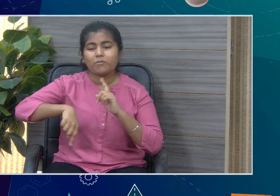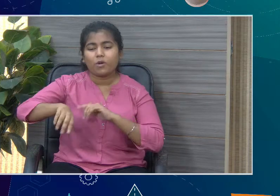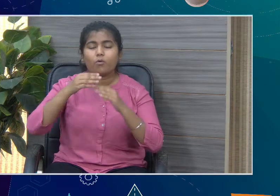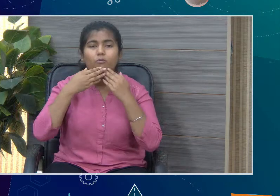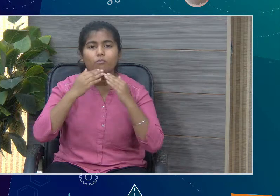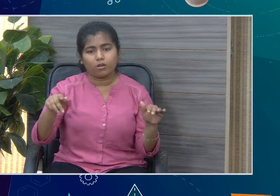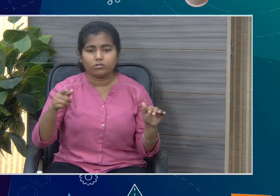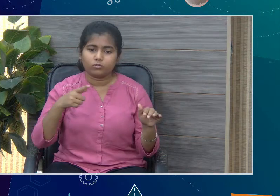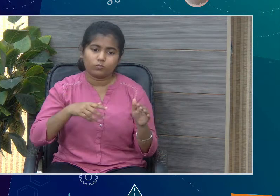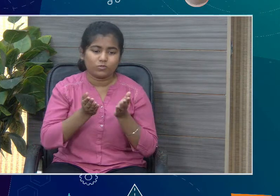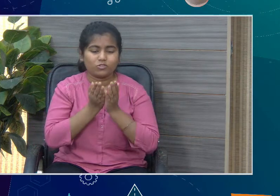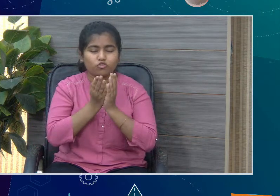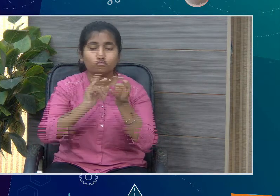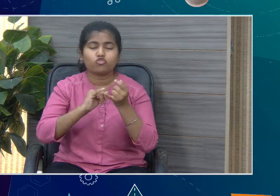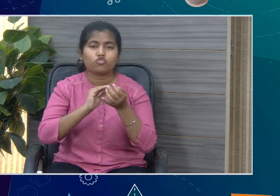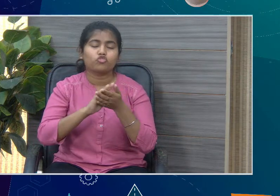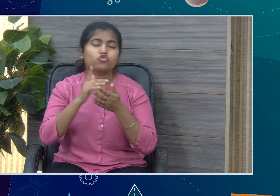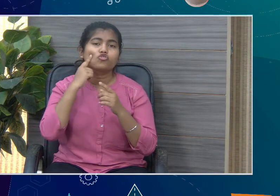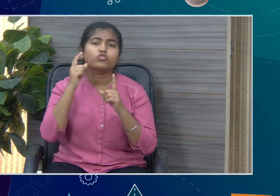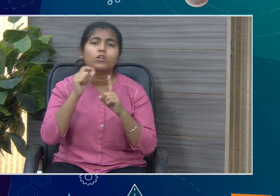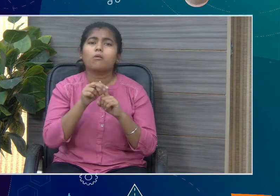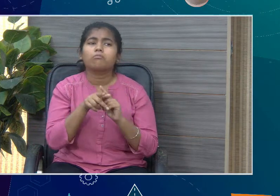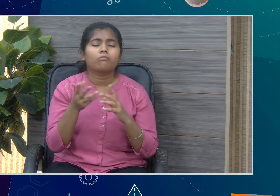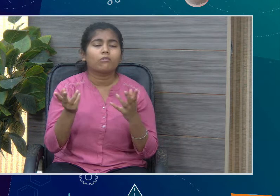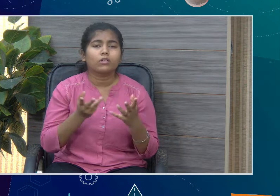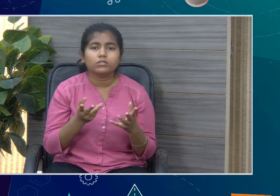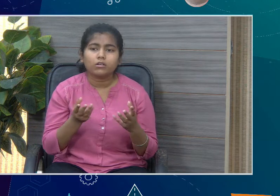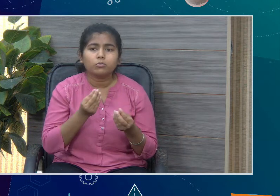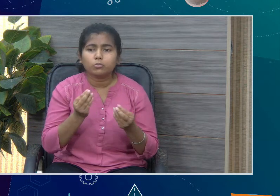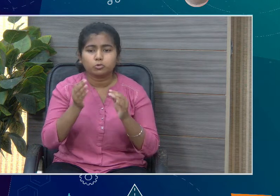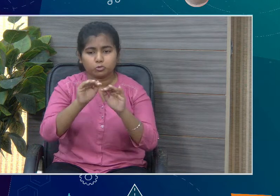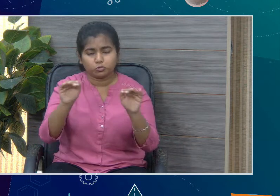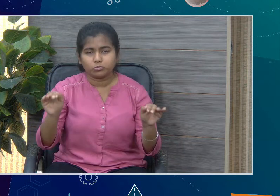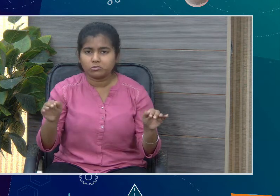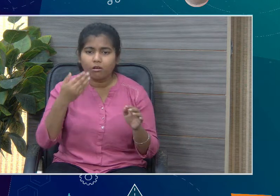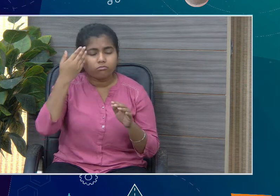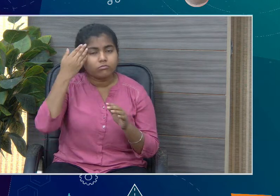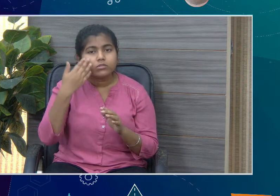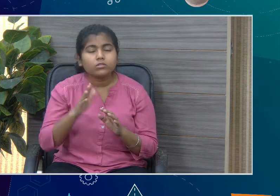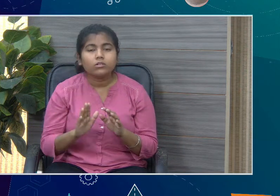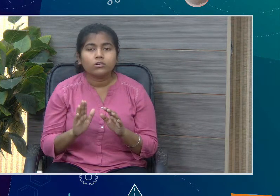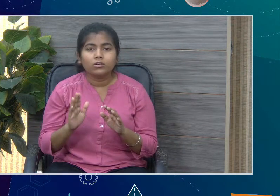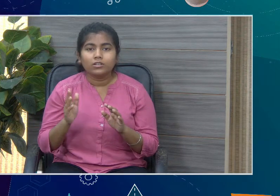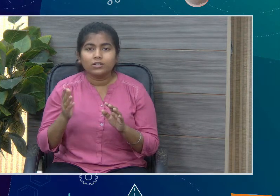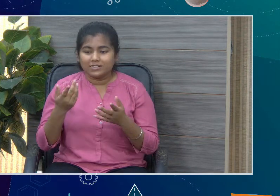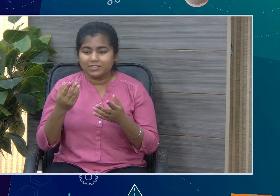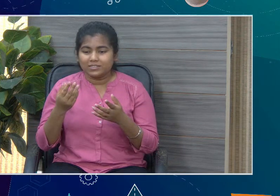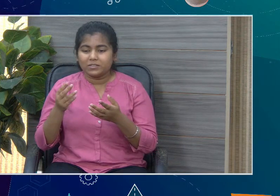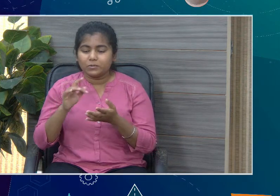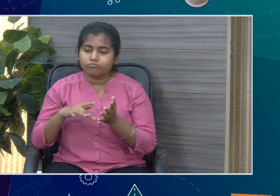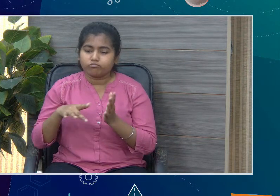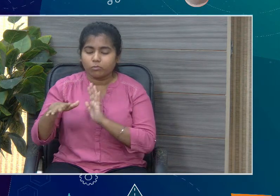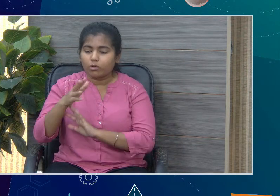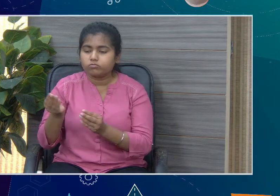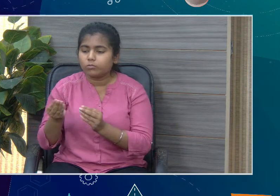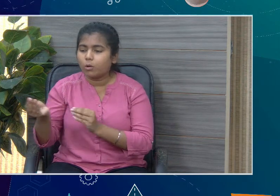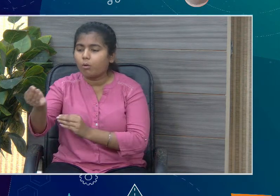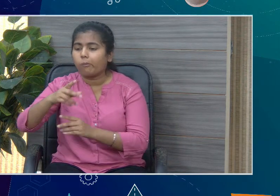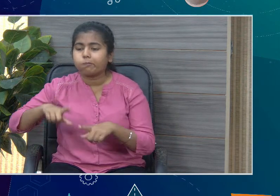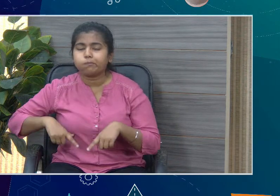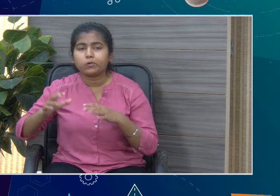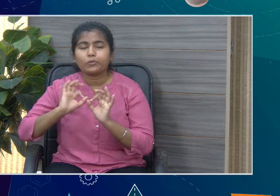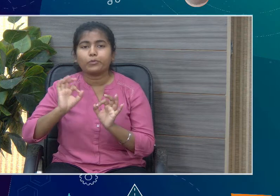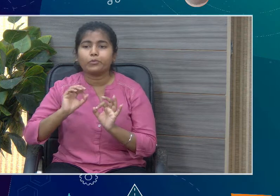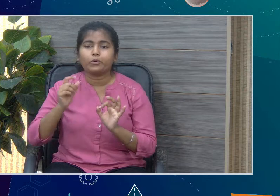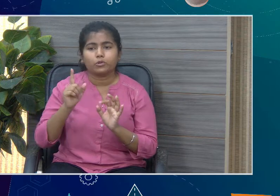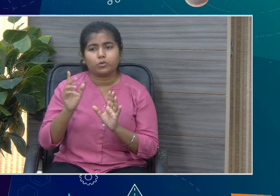what a ship is, because maybe some students who are not living besides the coastal line, they might not have any